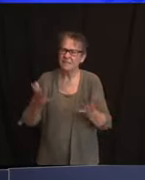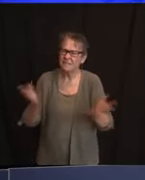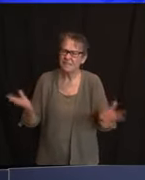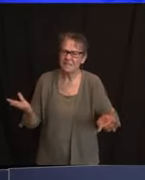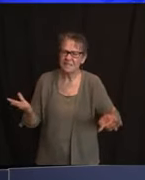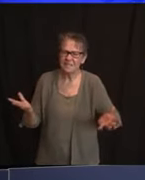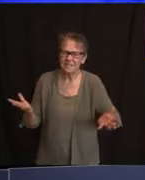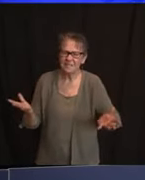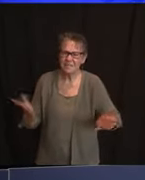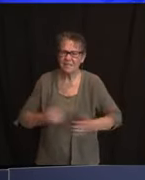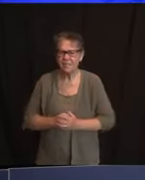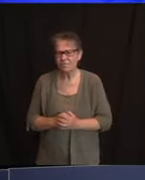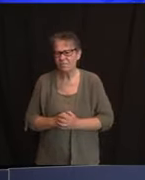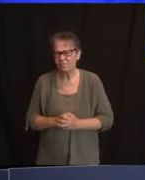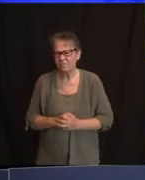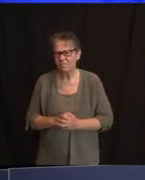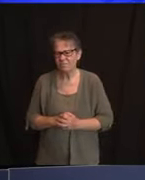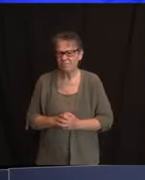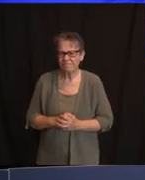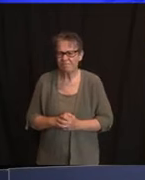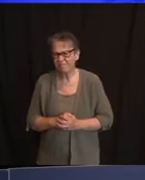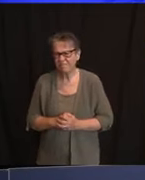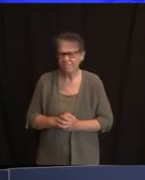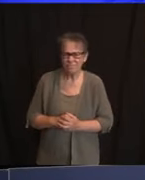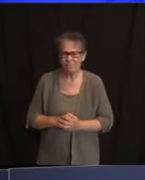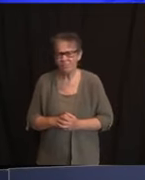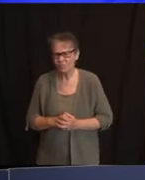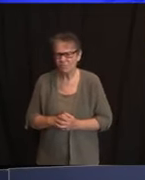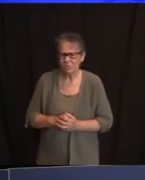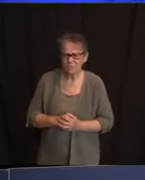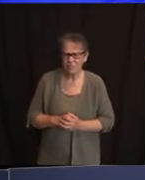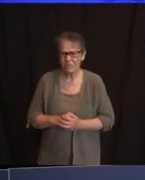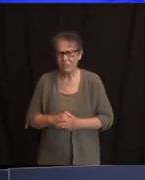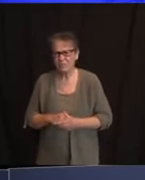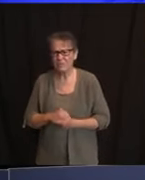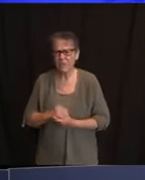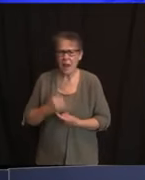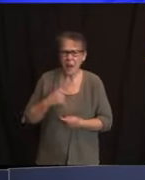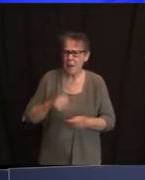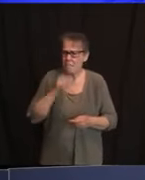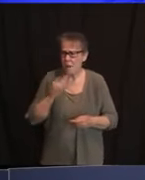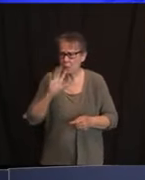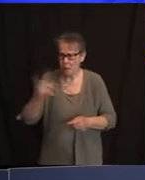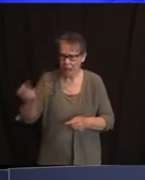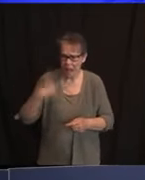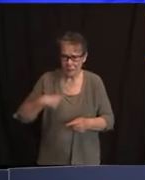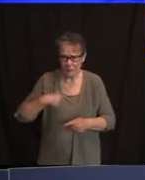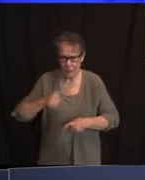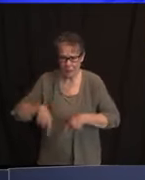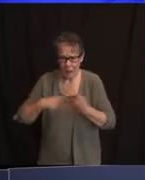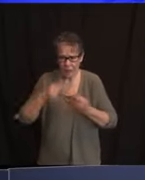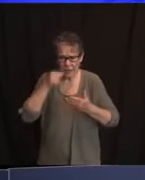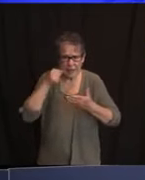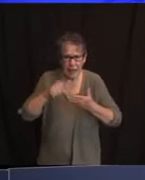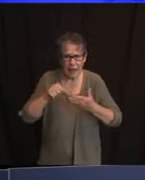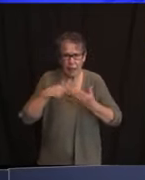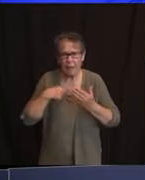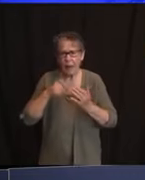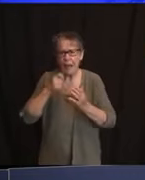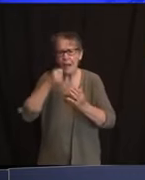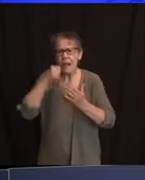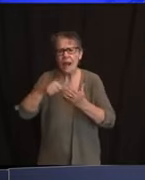And I'm not sure if you're going to have questions with regards to the letter that I put out Saturday, but I'll wait with regards to graduations and